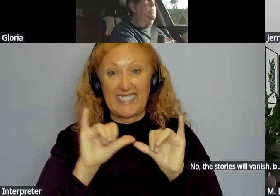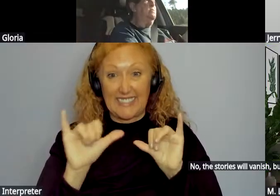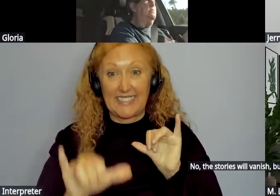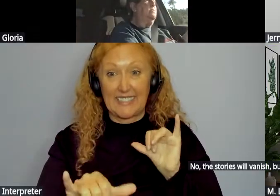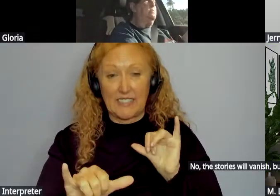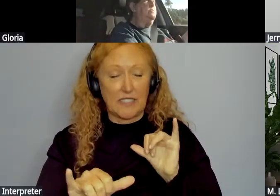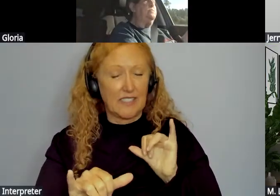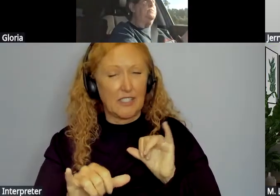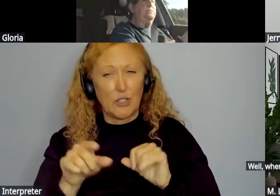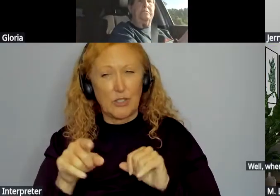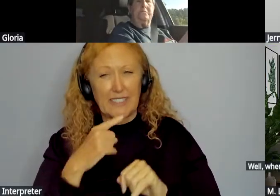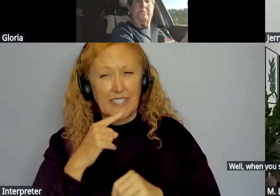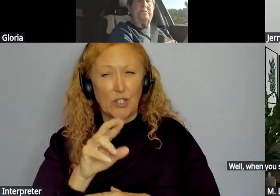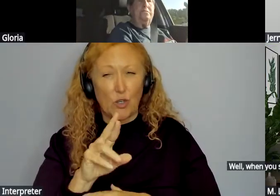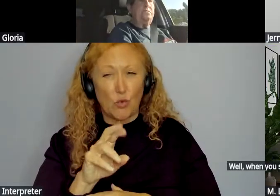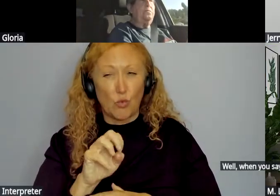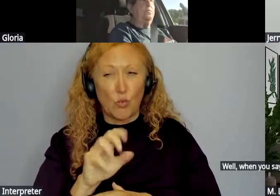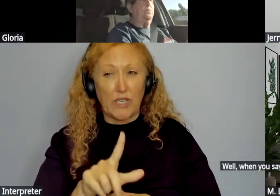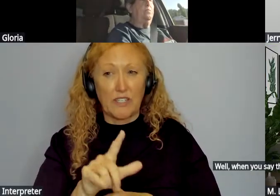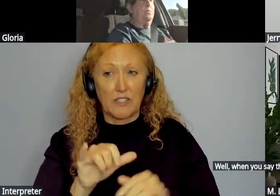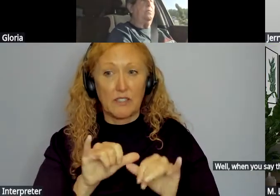Well, when you say the Reels stay,